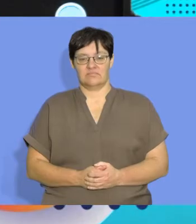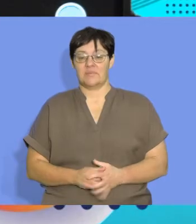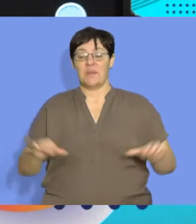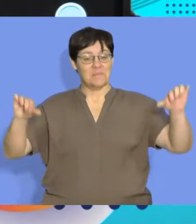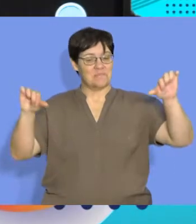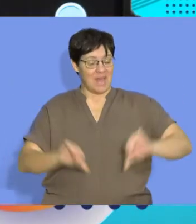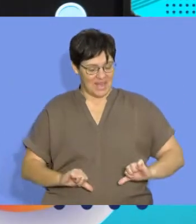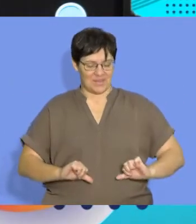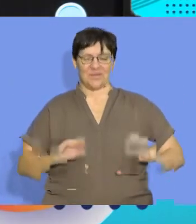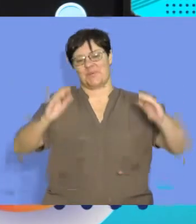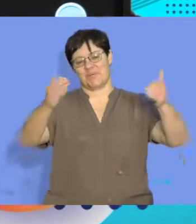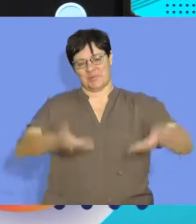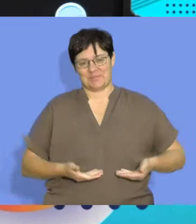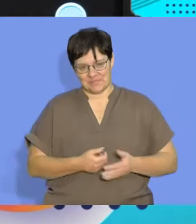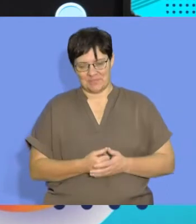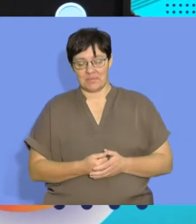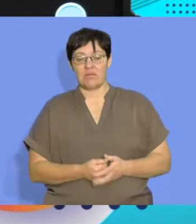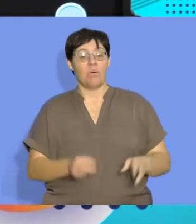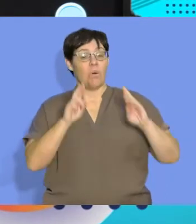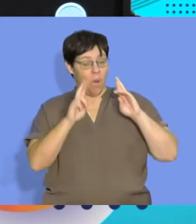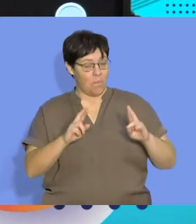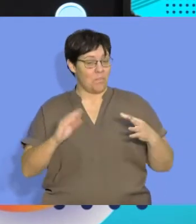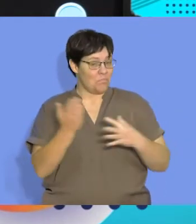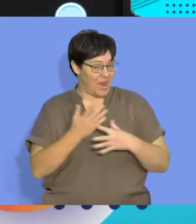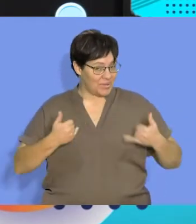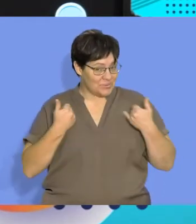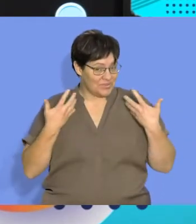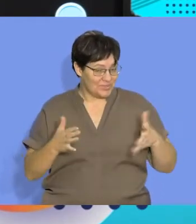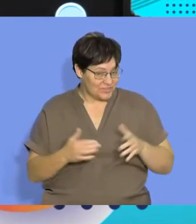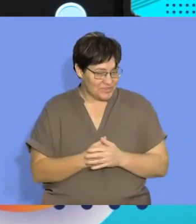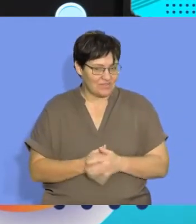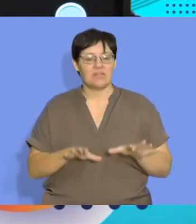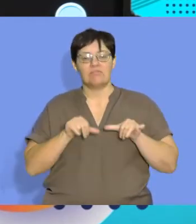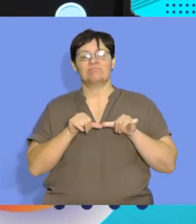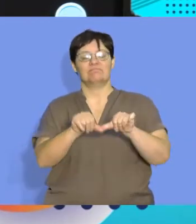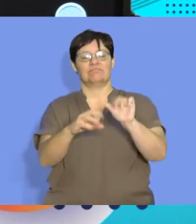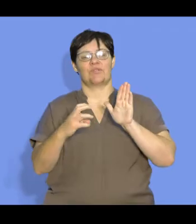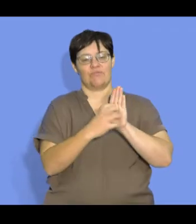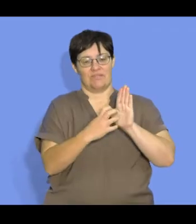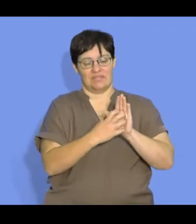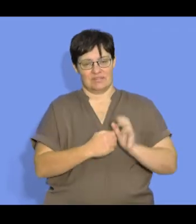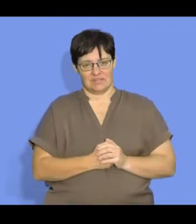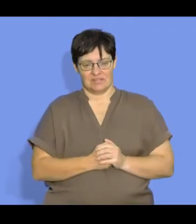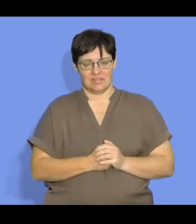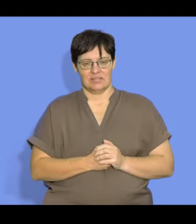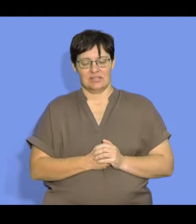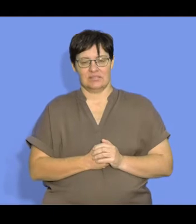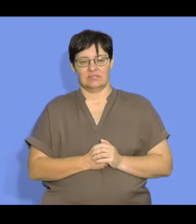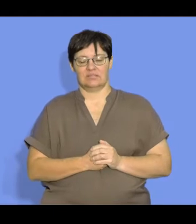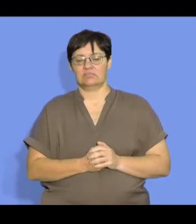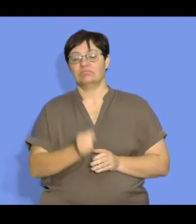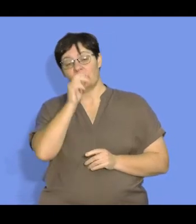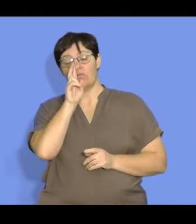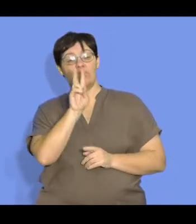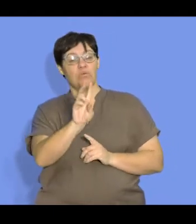Welcome back to Physical Sciences. I hope you've enjoyed the break. We're going to go on with graphs. In the first session, we